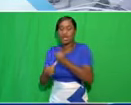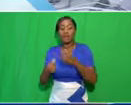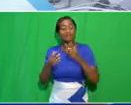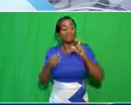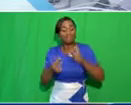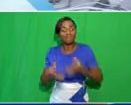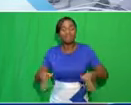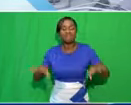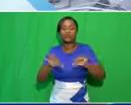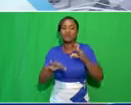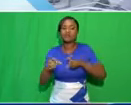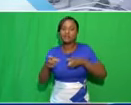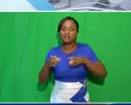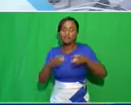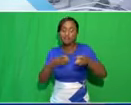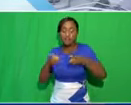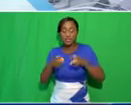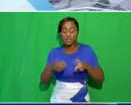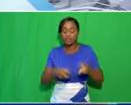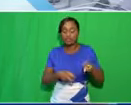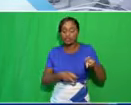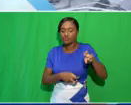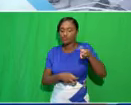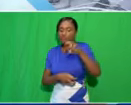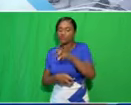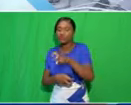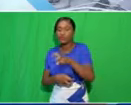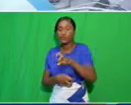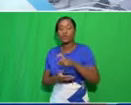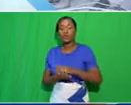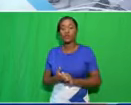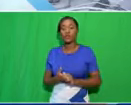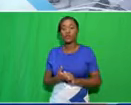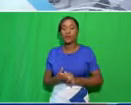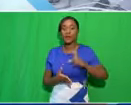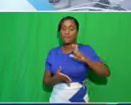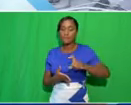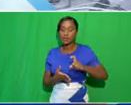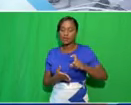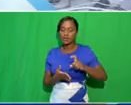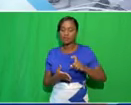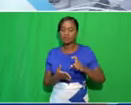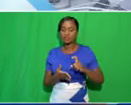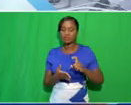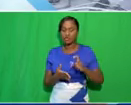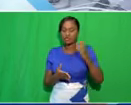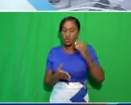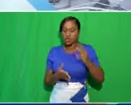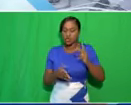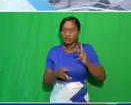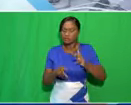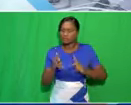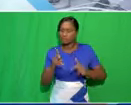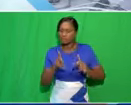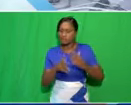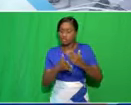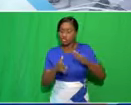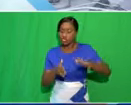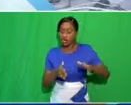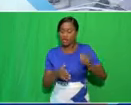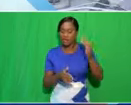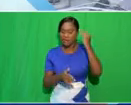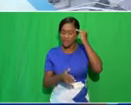effectively. And in doing so, we need to look at, in terms of the persons, we have to identify persons who have